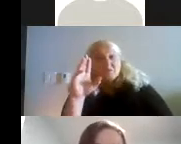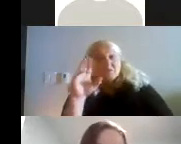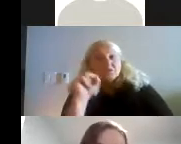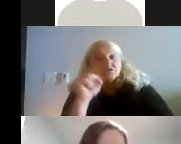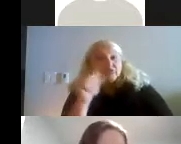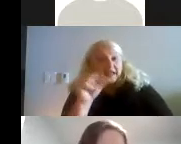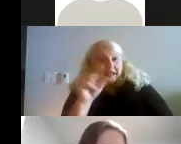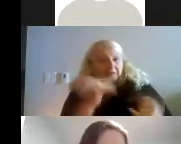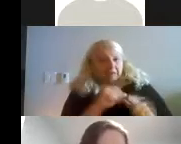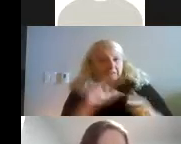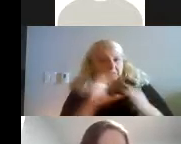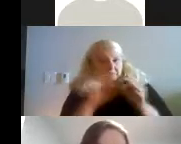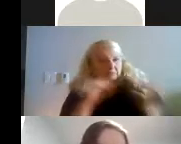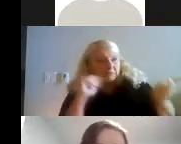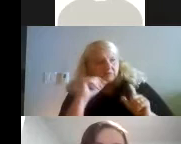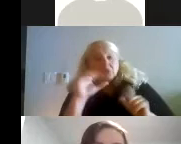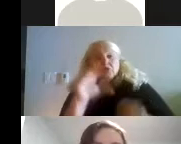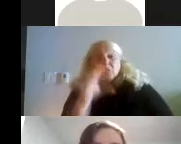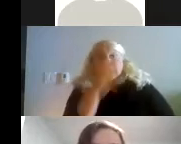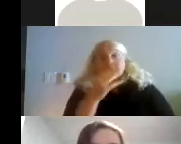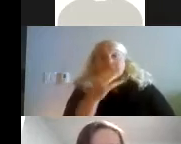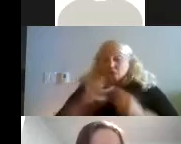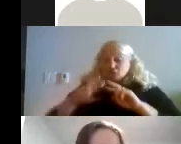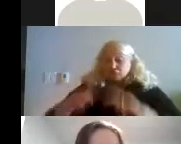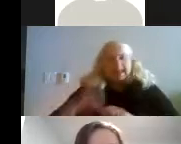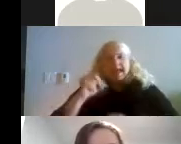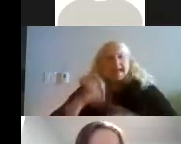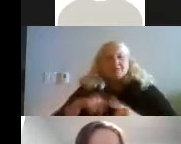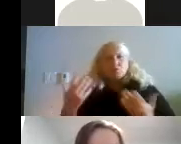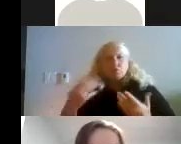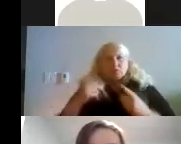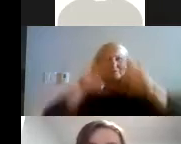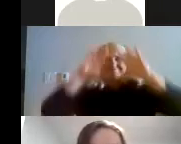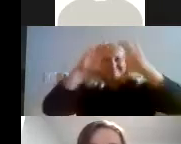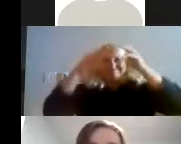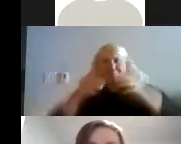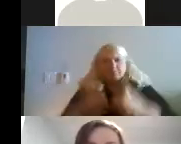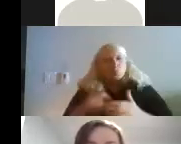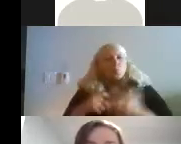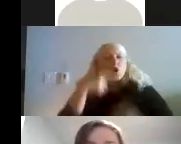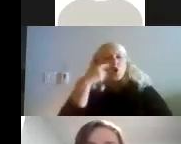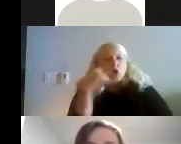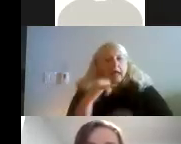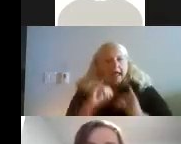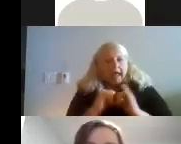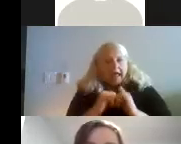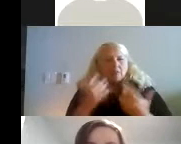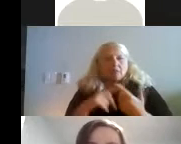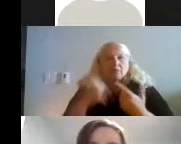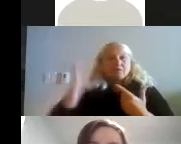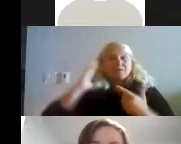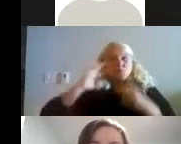able to contextualize it, right? So we need to have a deep understanding of the historical and systemic harms and how they exist